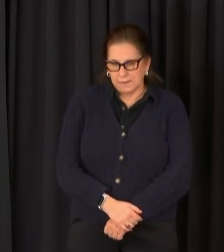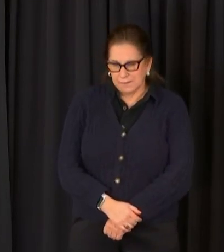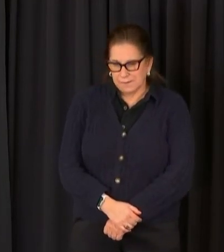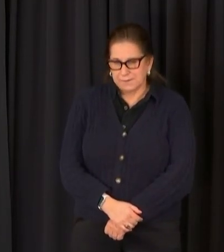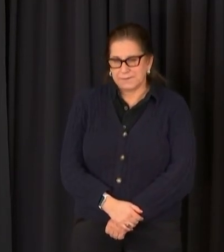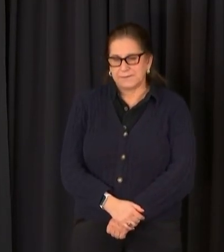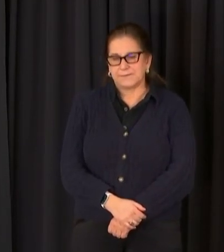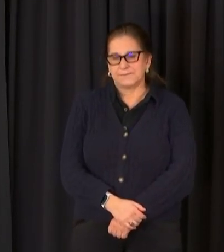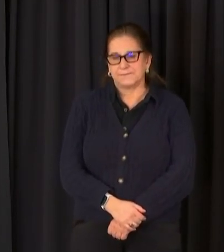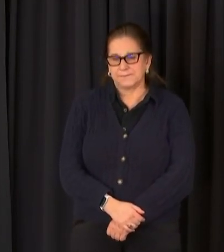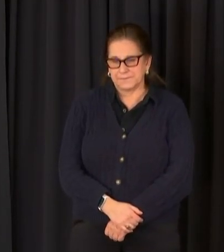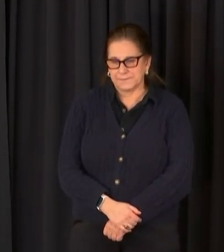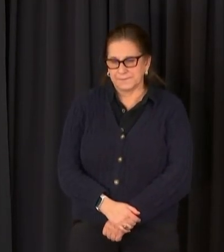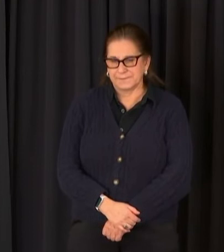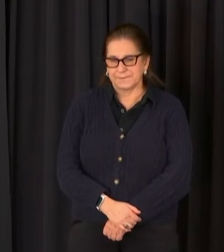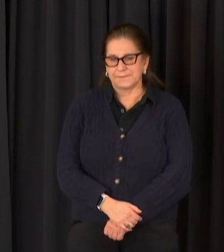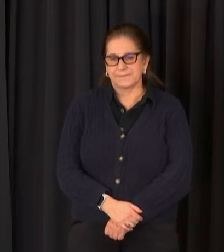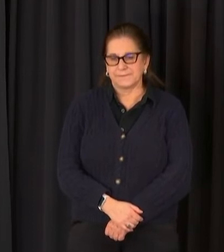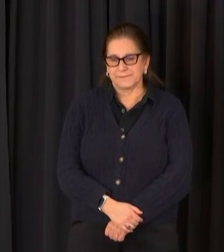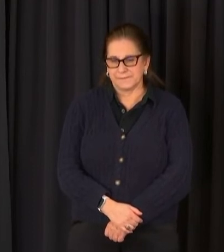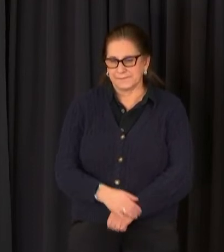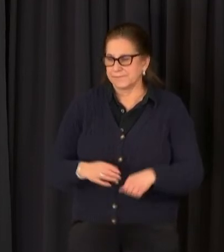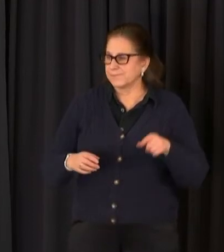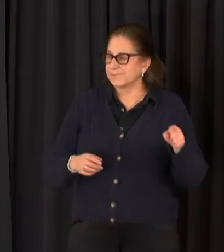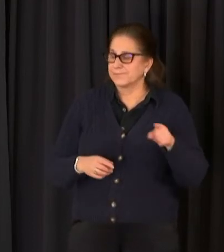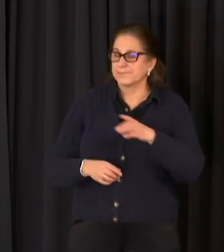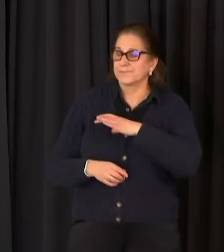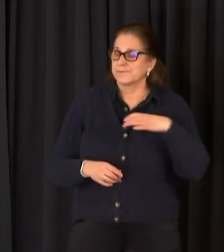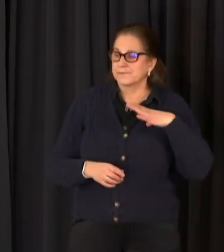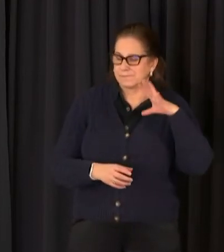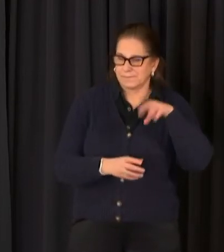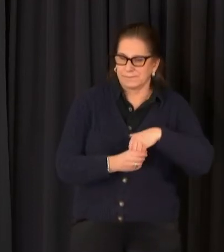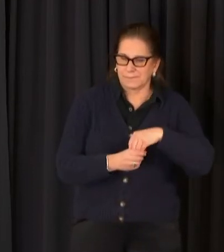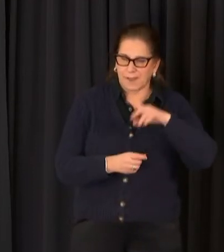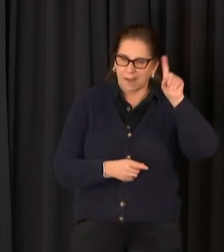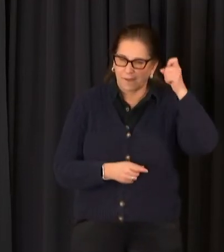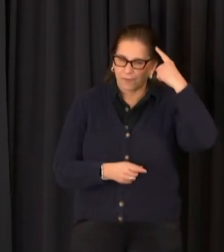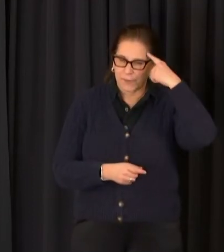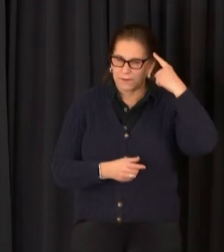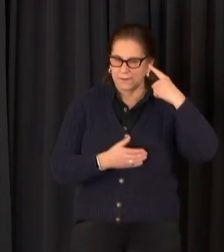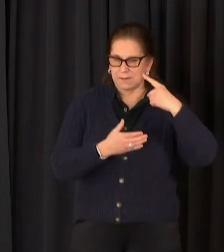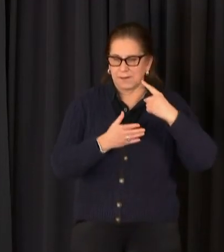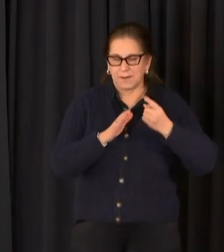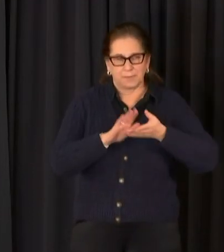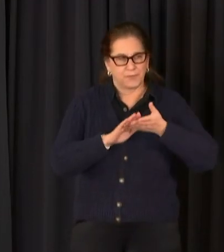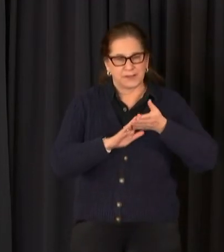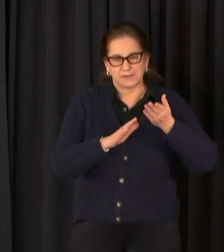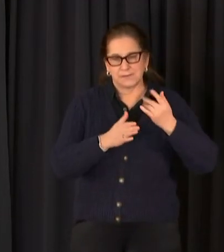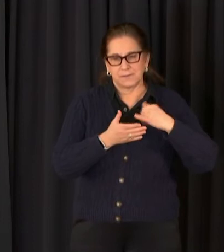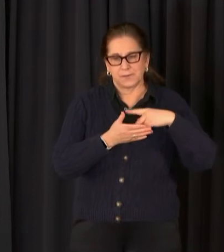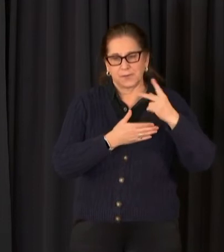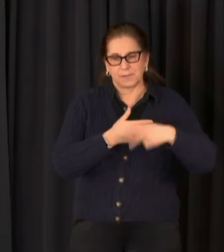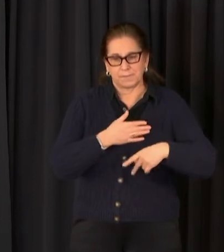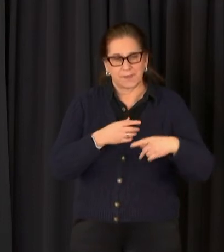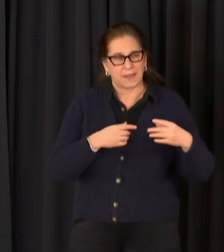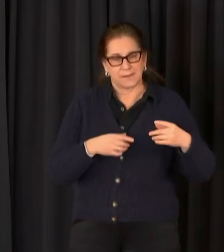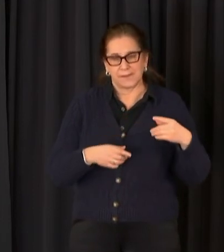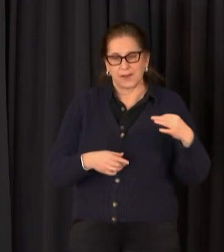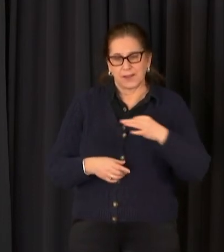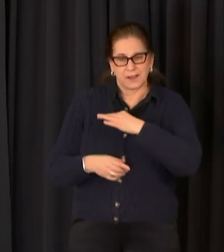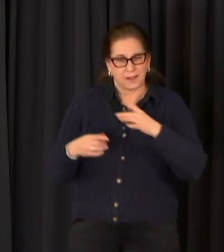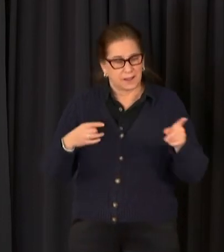part of the continuity of government operations, so I think that was before the 25th of January. So they started to become eligible, like I